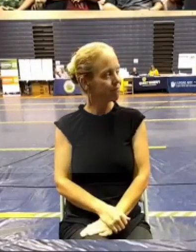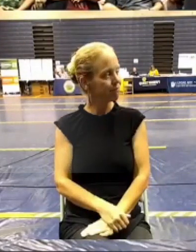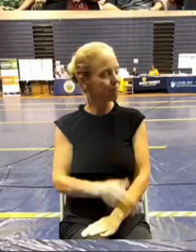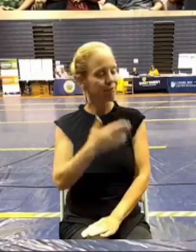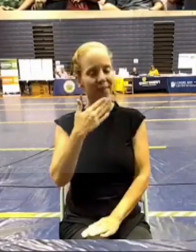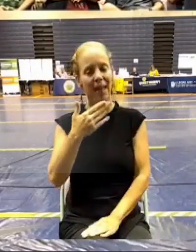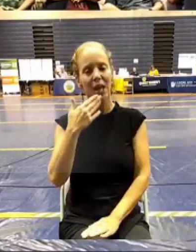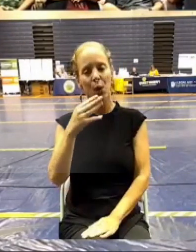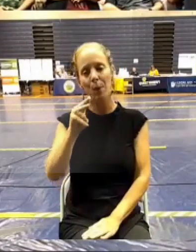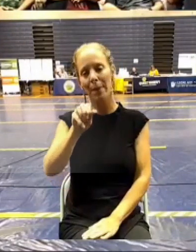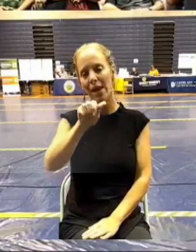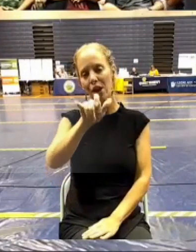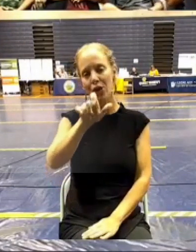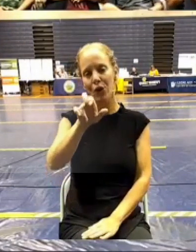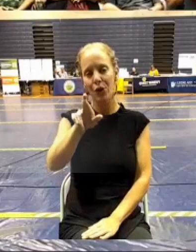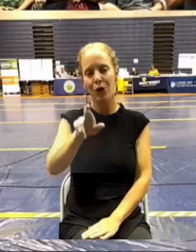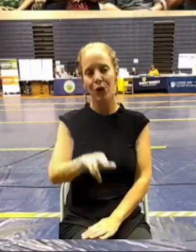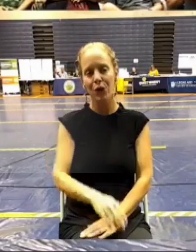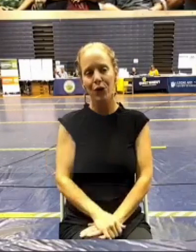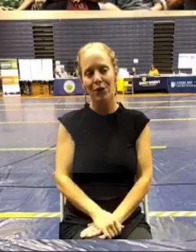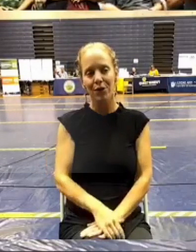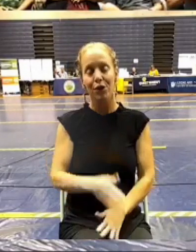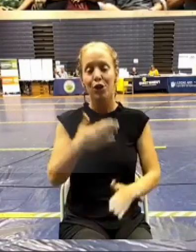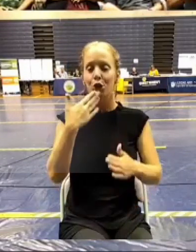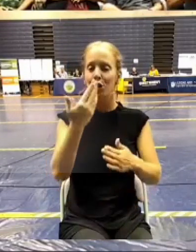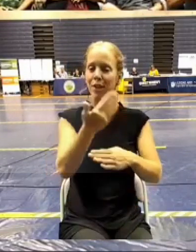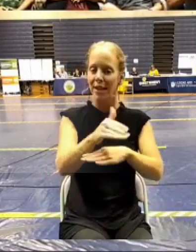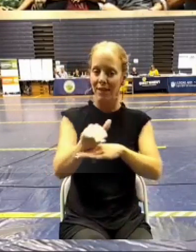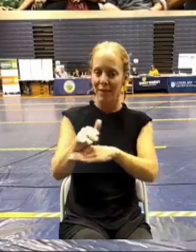Thank you, Mayor. Good evening, everybody.